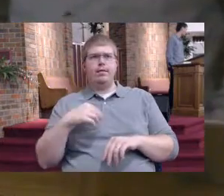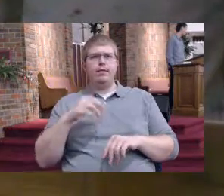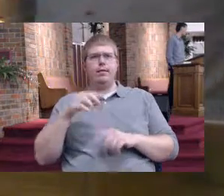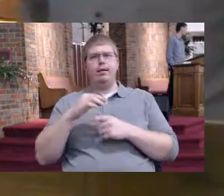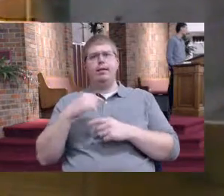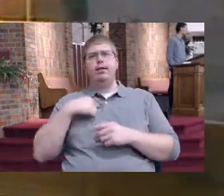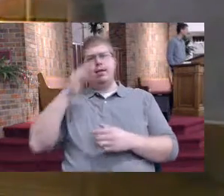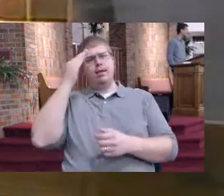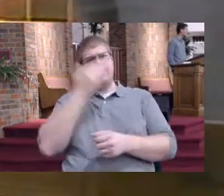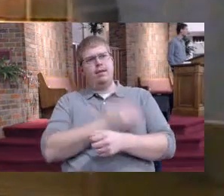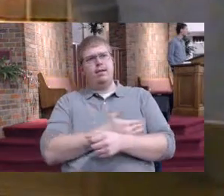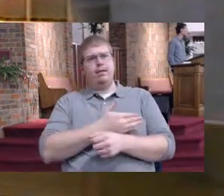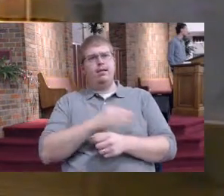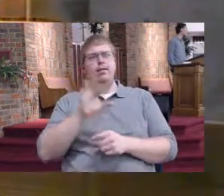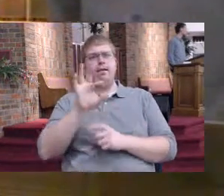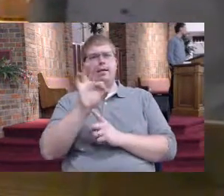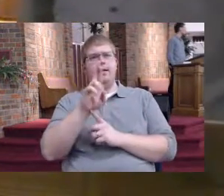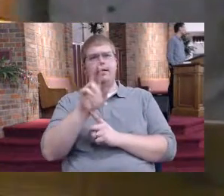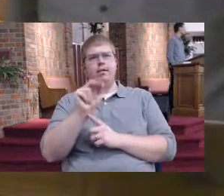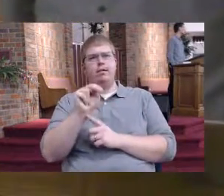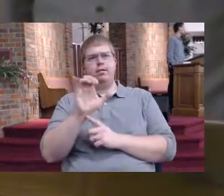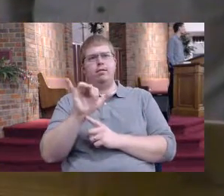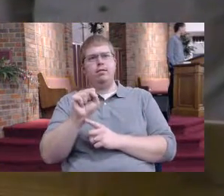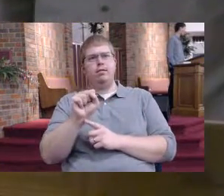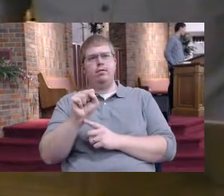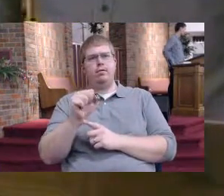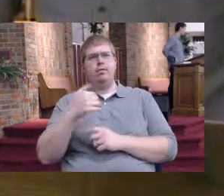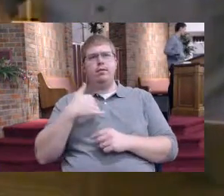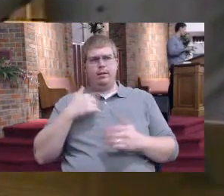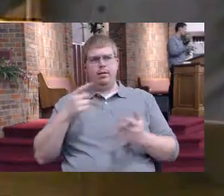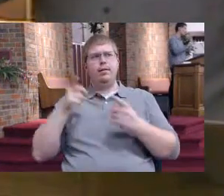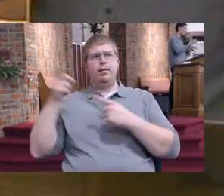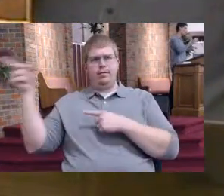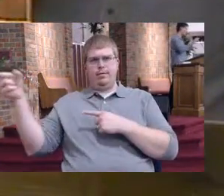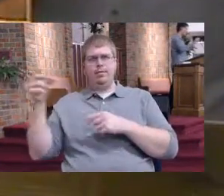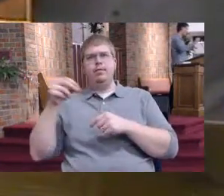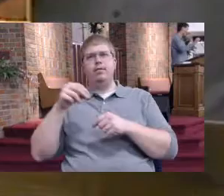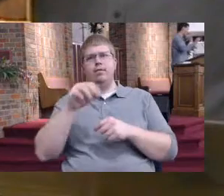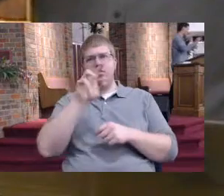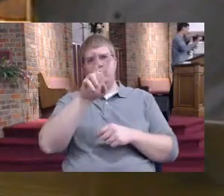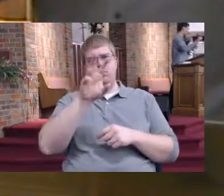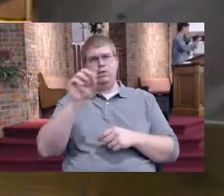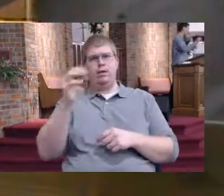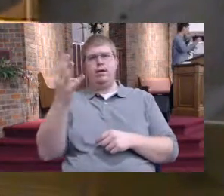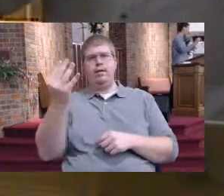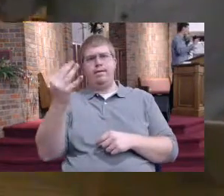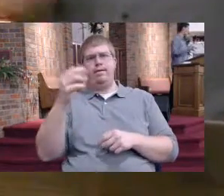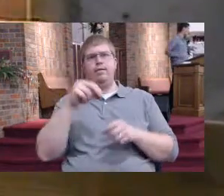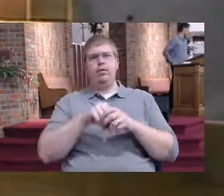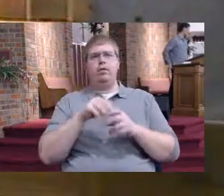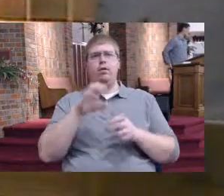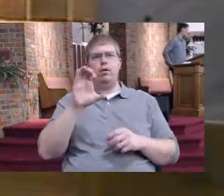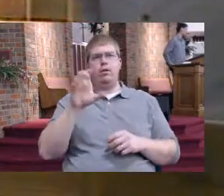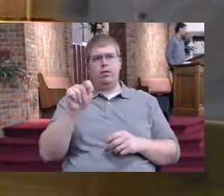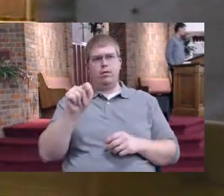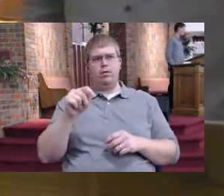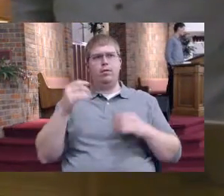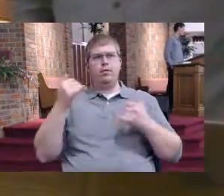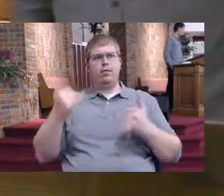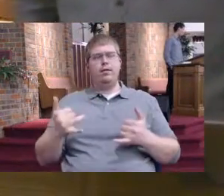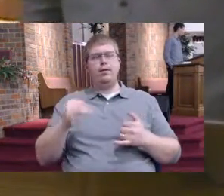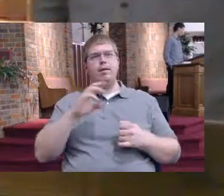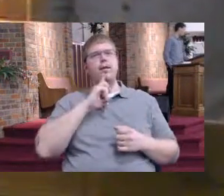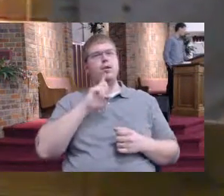son, we had him in Dar es Salaam in 2014 in October. So he just turned 1 this past